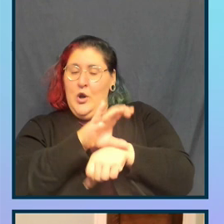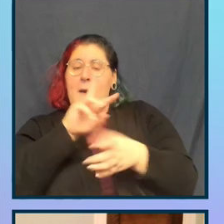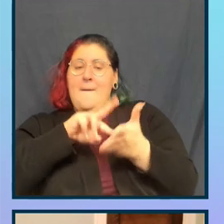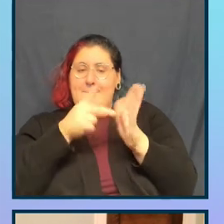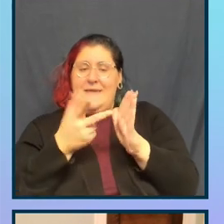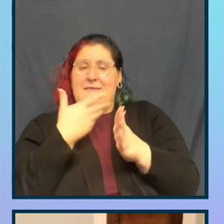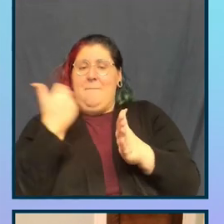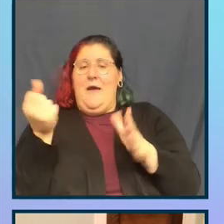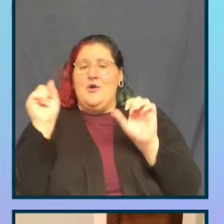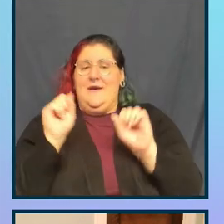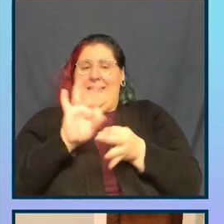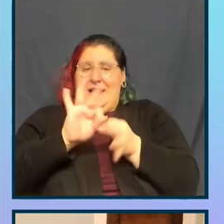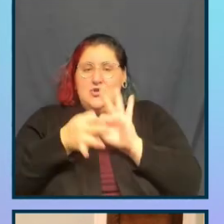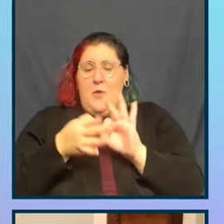create.